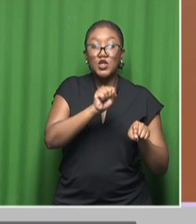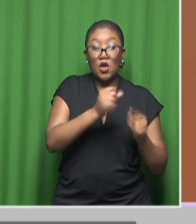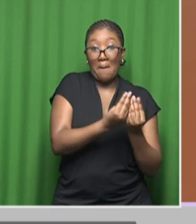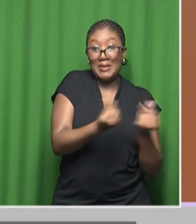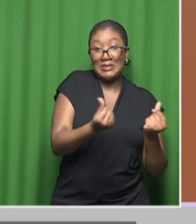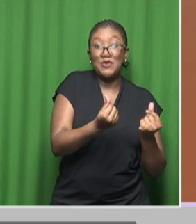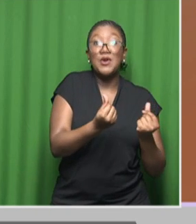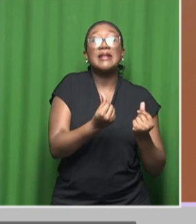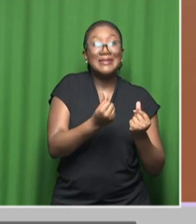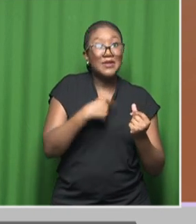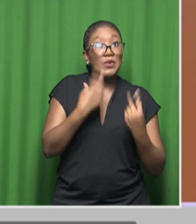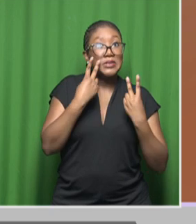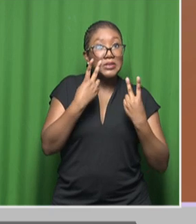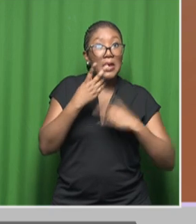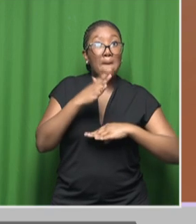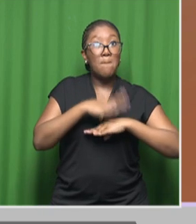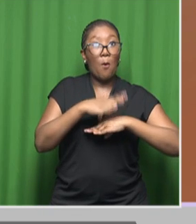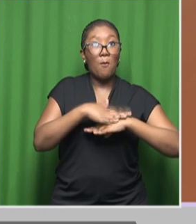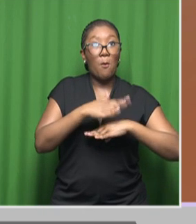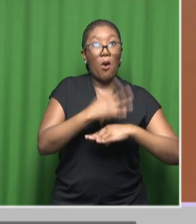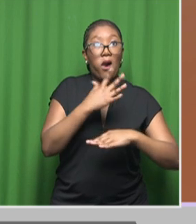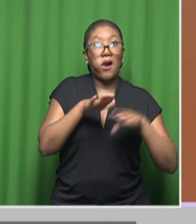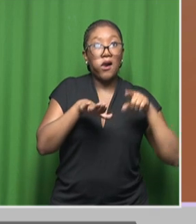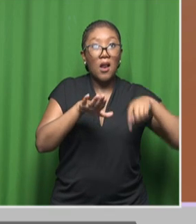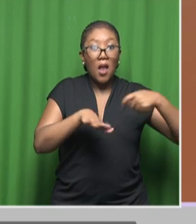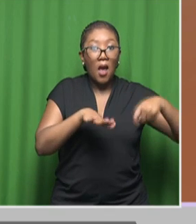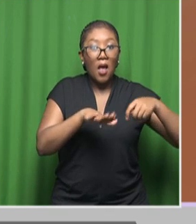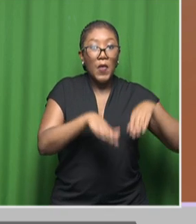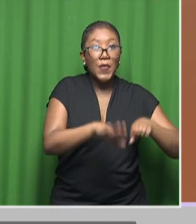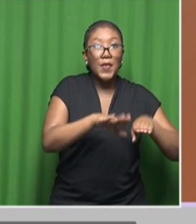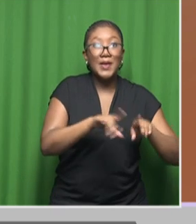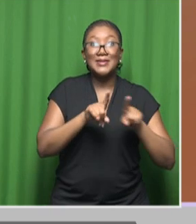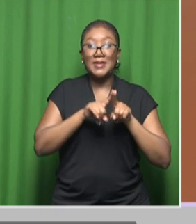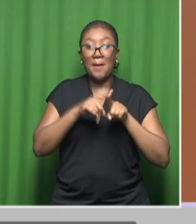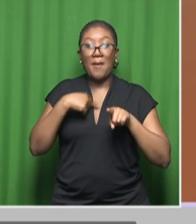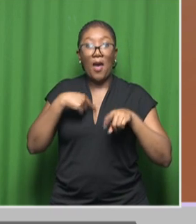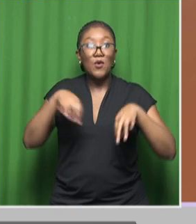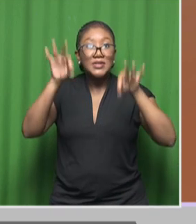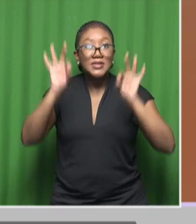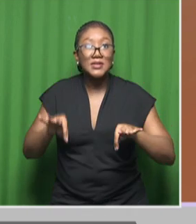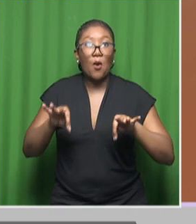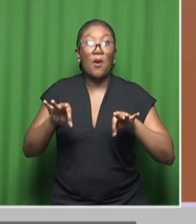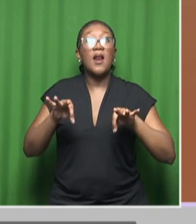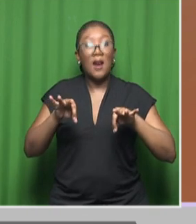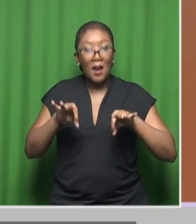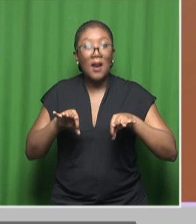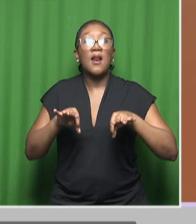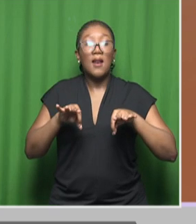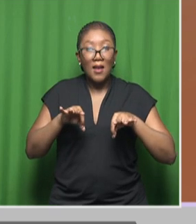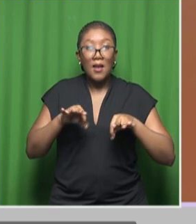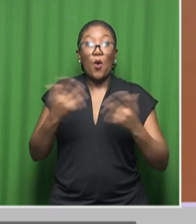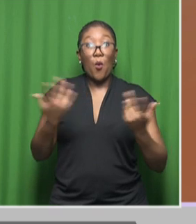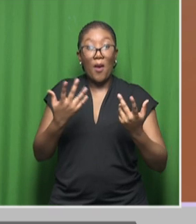big. We make our towels out of 100% cotton, which is woven in Cape